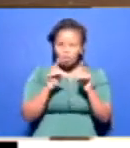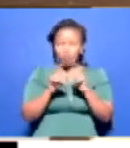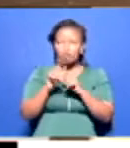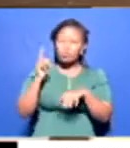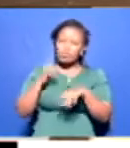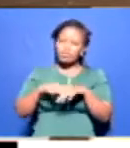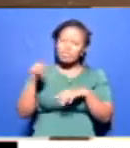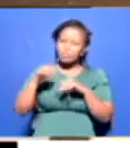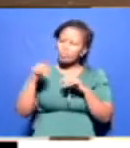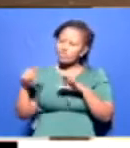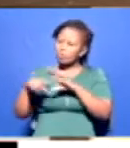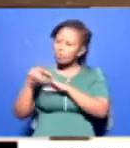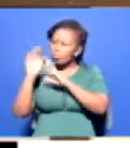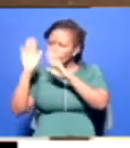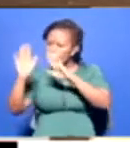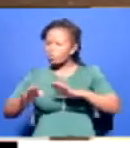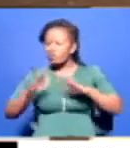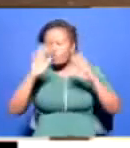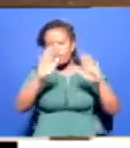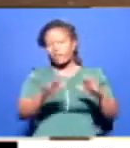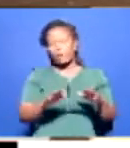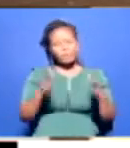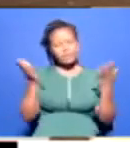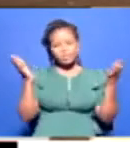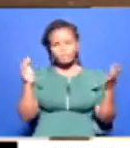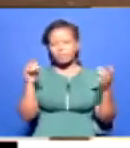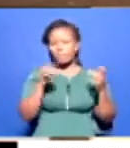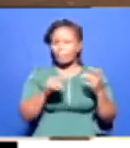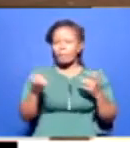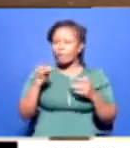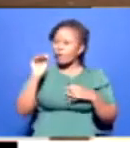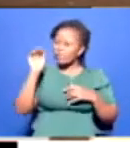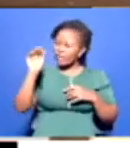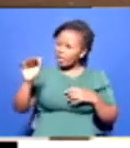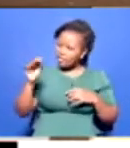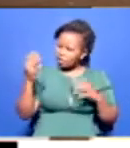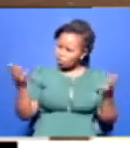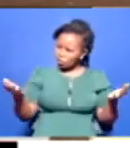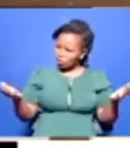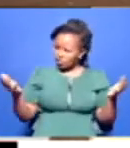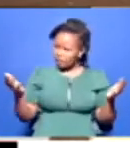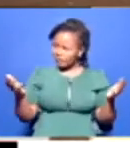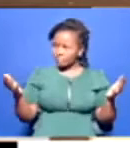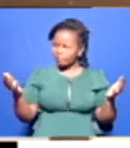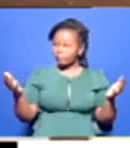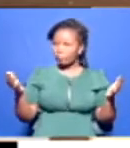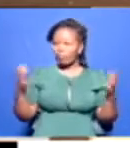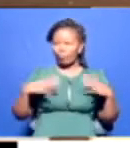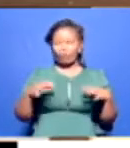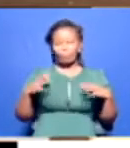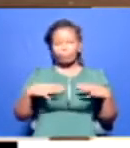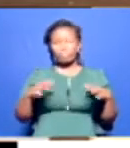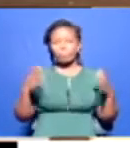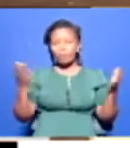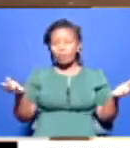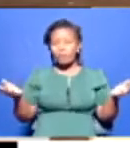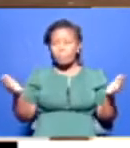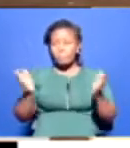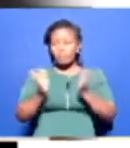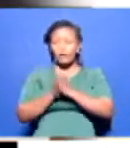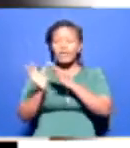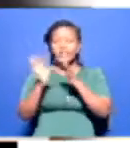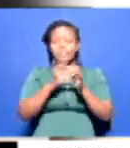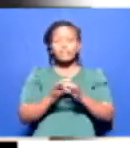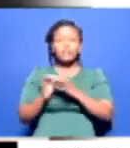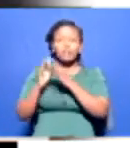tuko kwa Azimio. So what we are asking, watu wetu, wale our coordinators waweko kwa hiyo